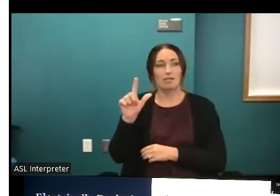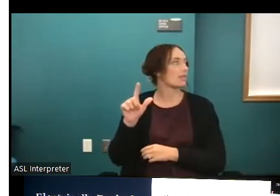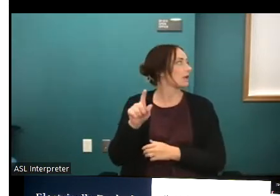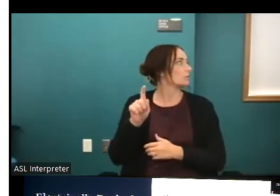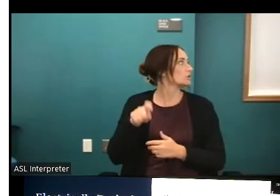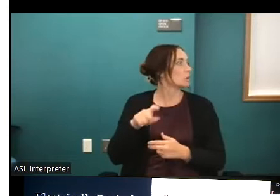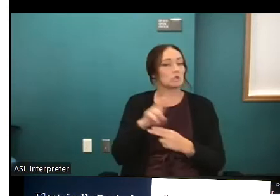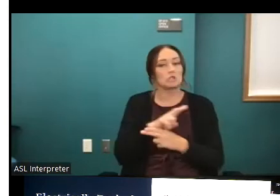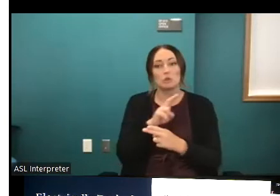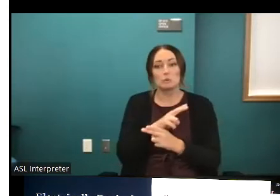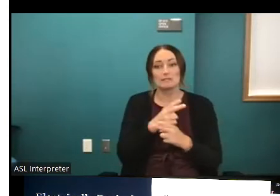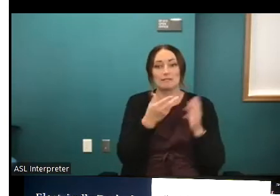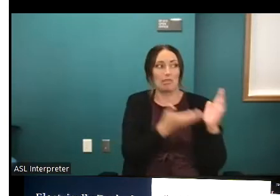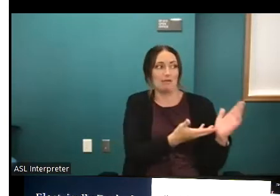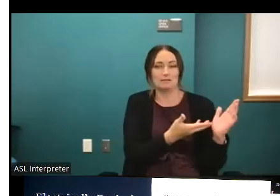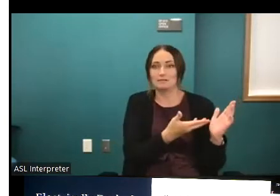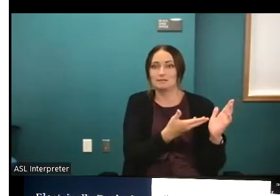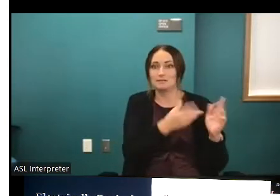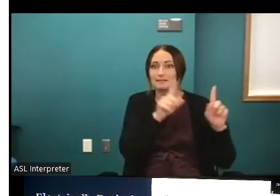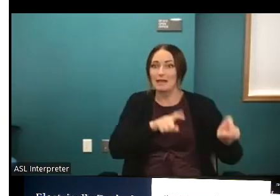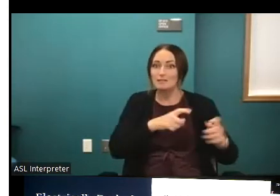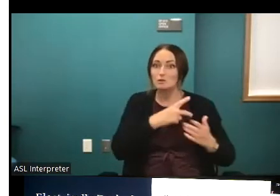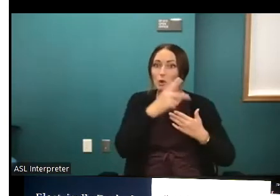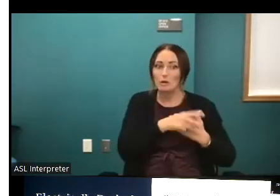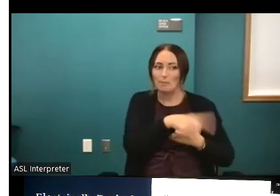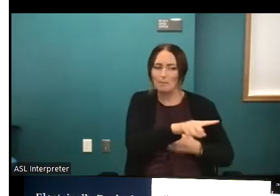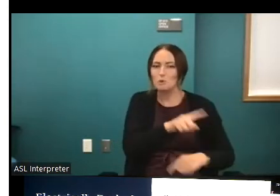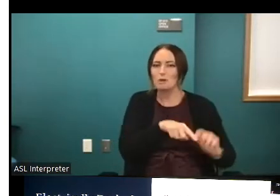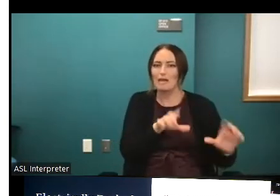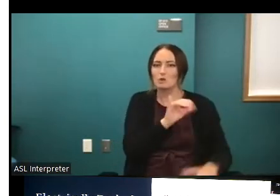to program them, can't do it. And they can't do loudness scales